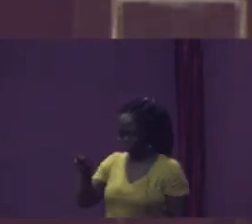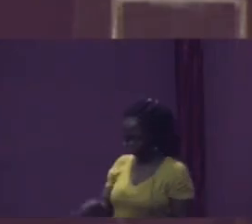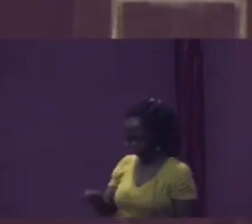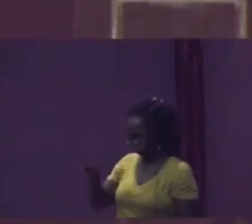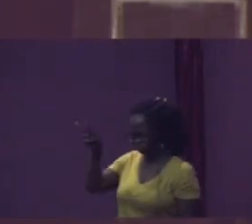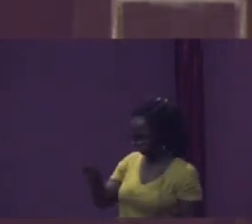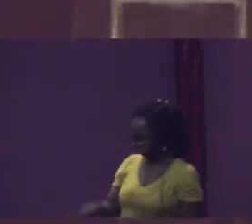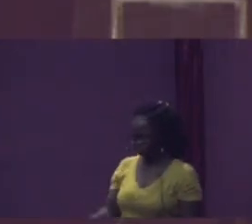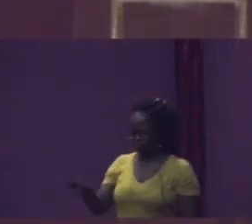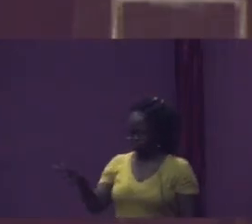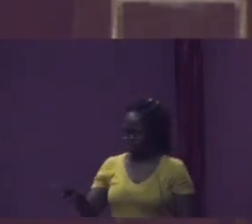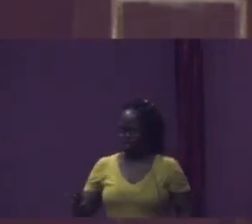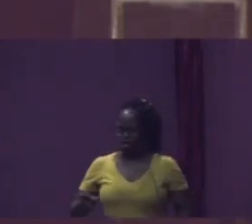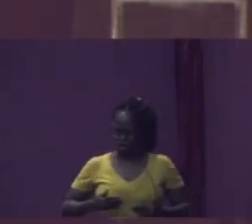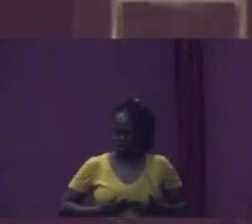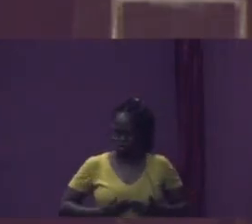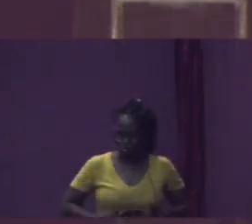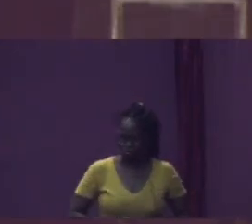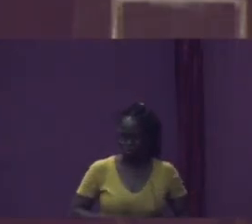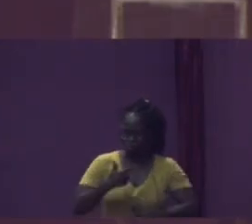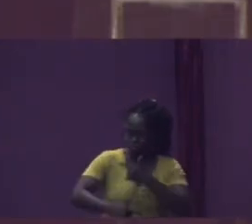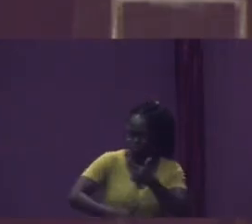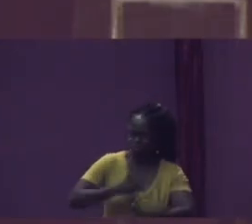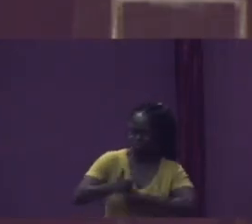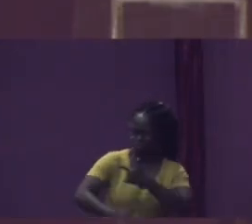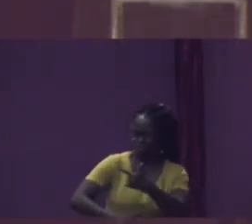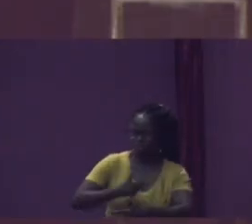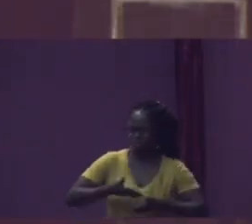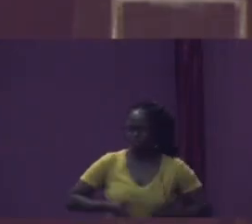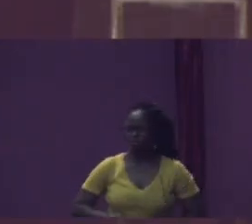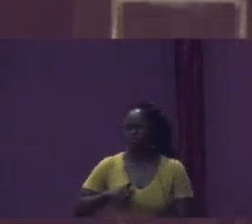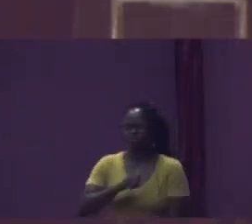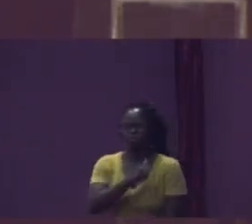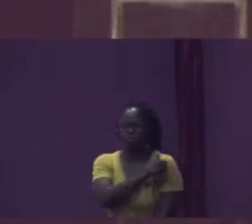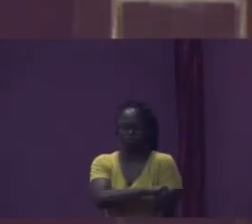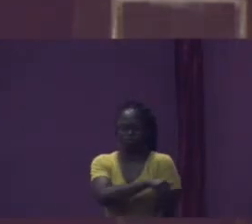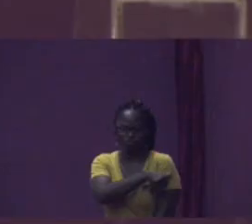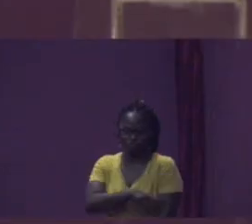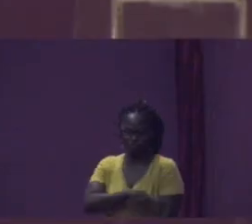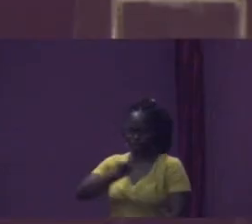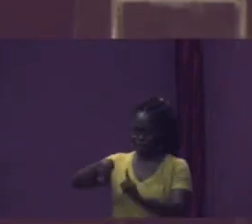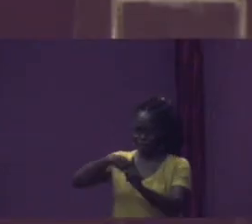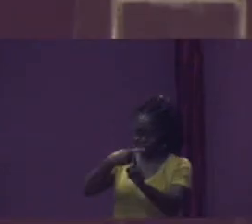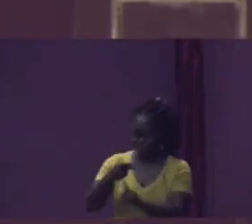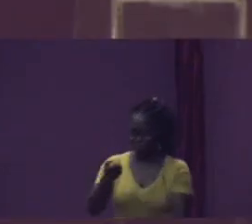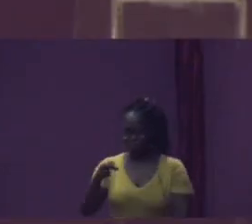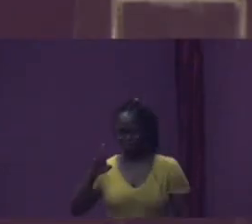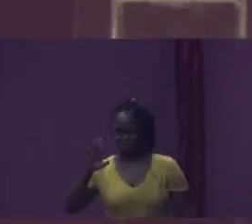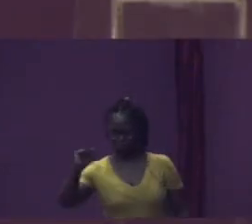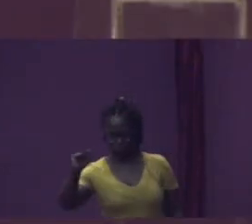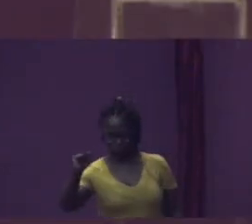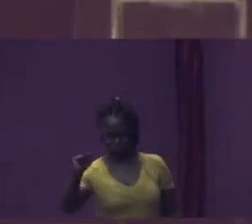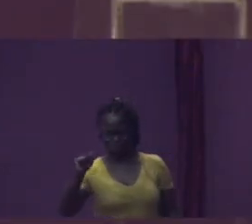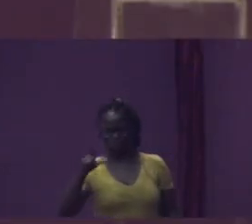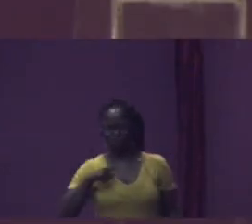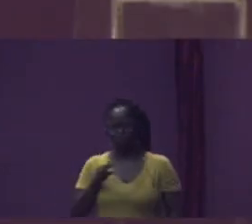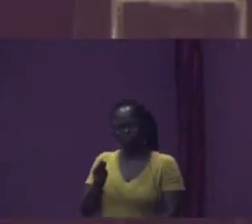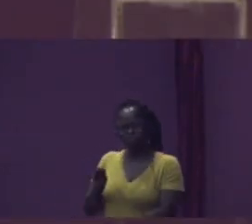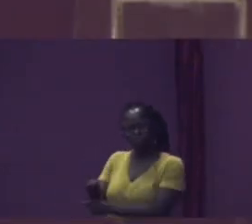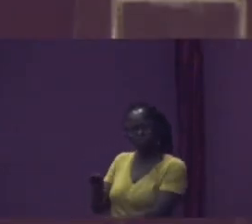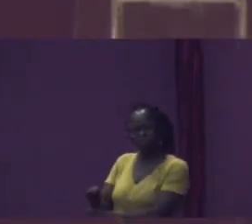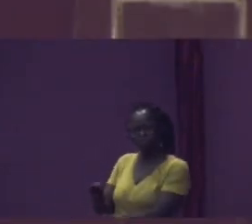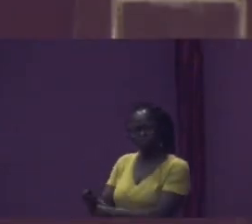and had a skilled nurse midwife who was there to assess her. The issue was that the herb that she had taken was